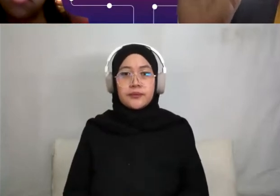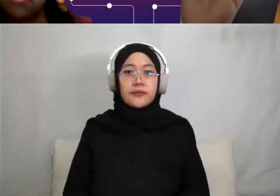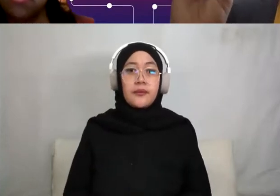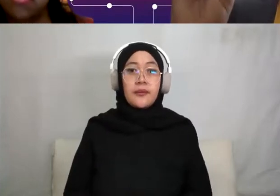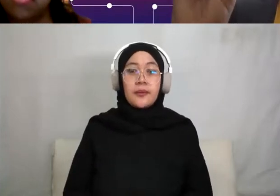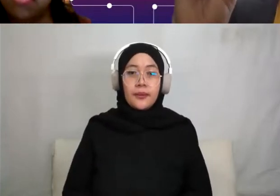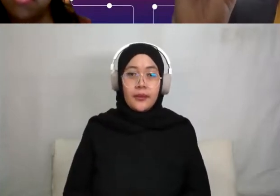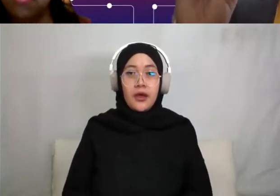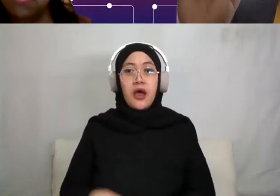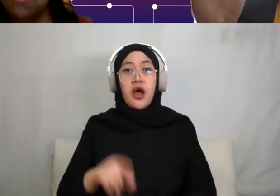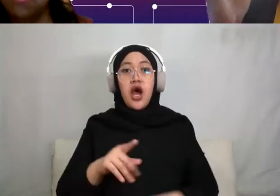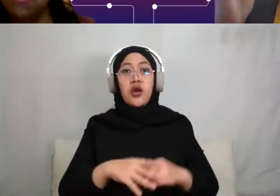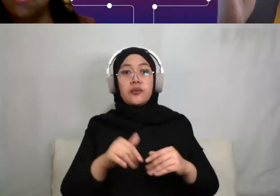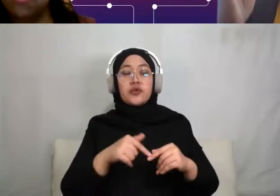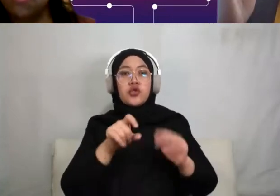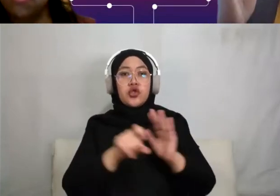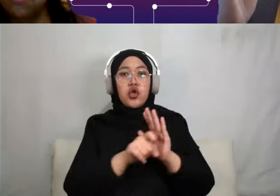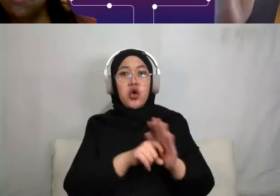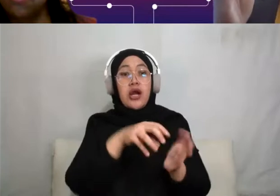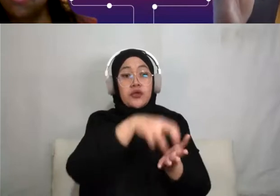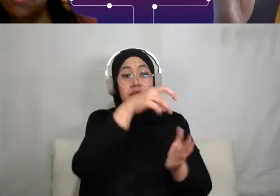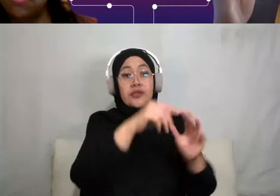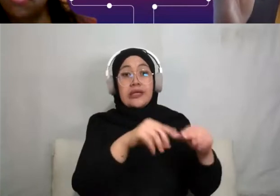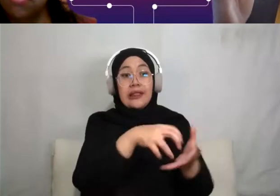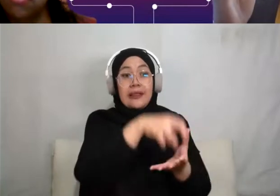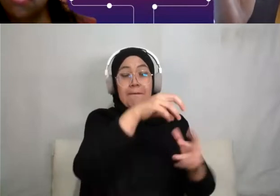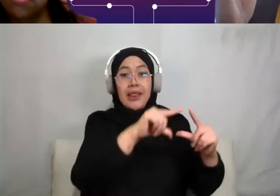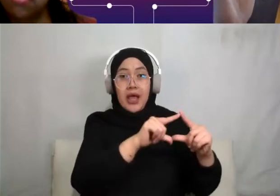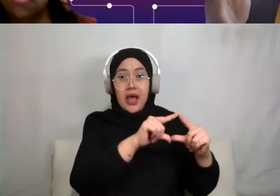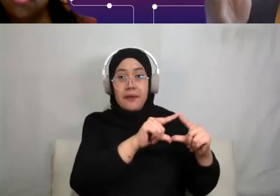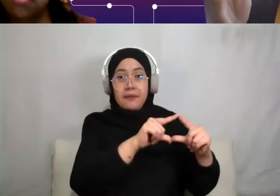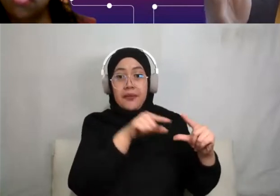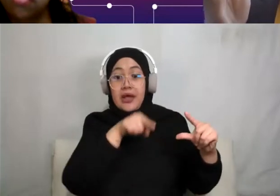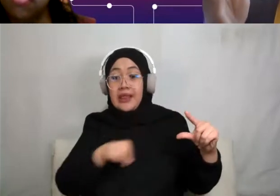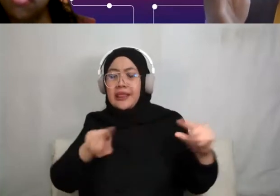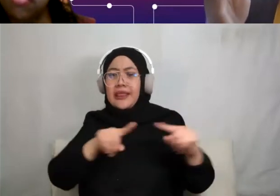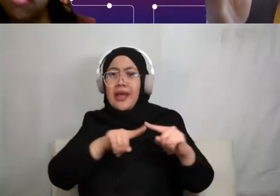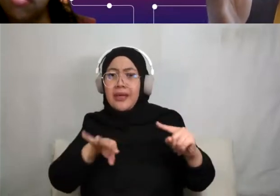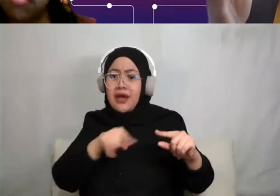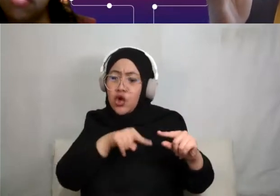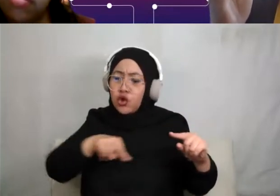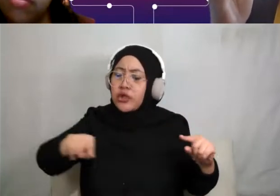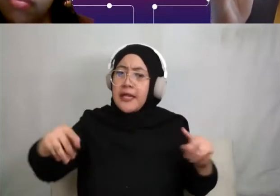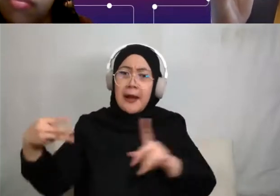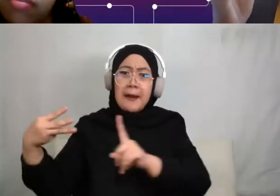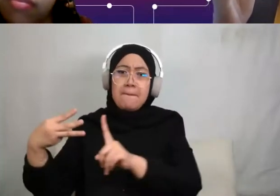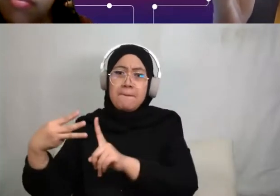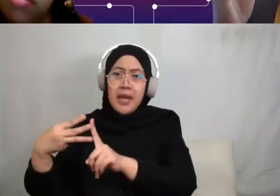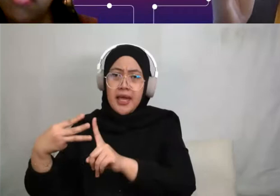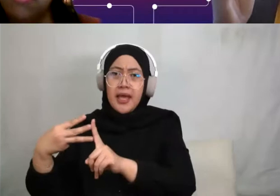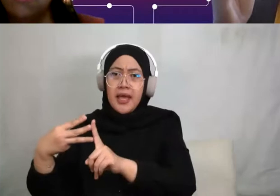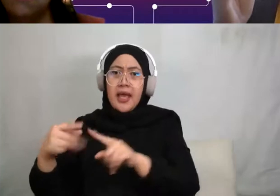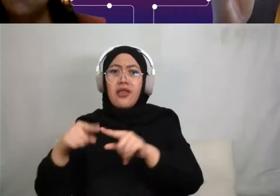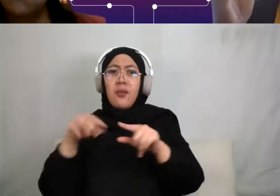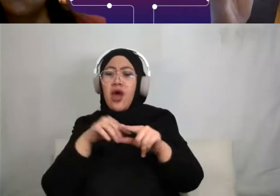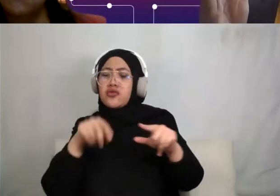bus from B to A, which means there is no passenger, which is called dead kilometer. That means TransJakarta will not be